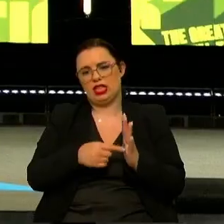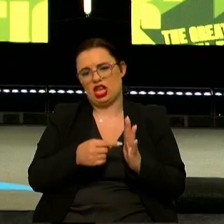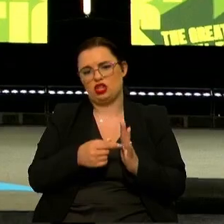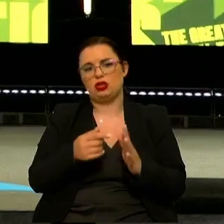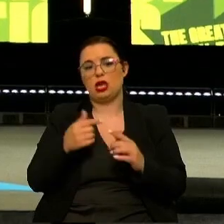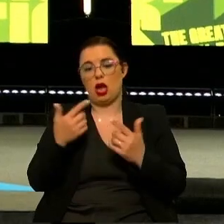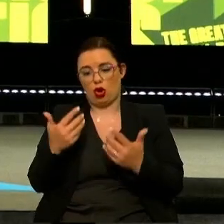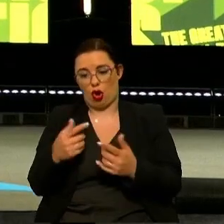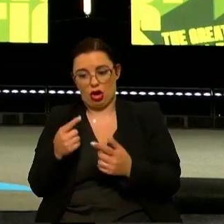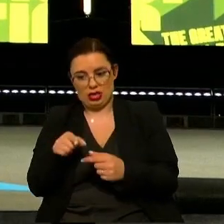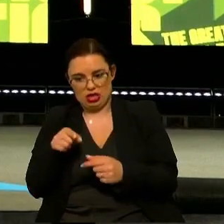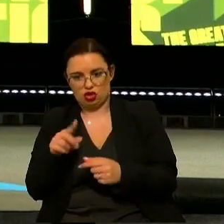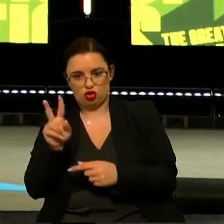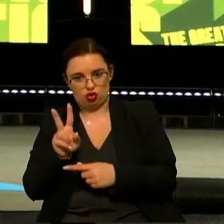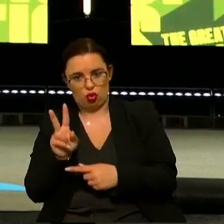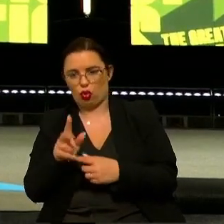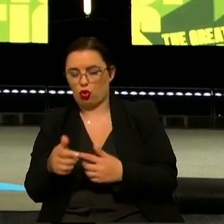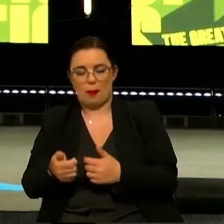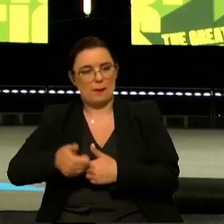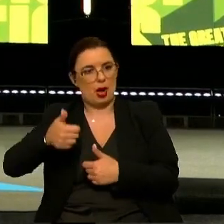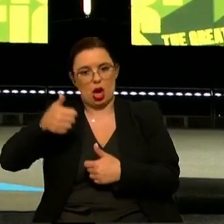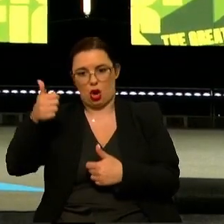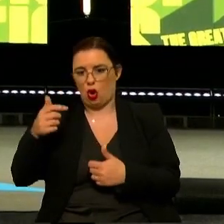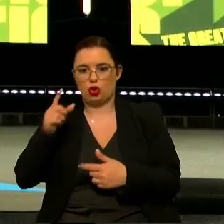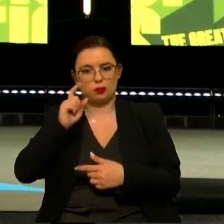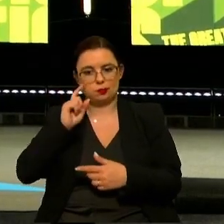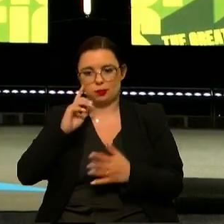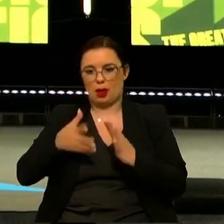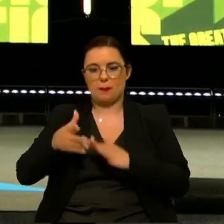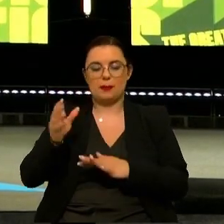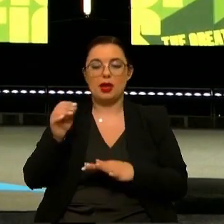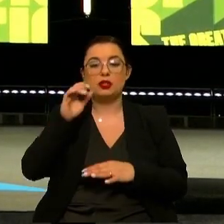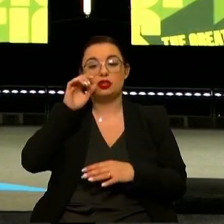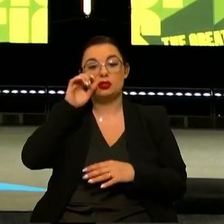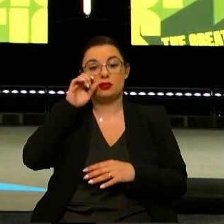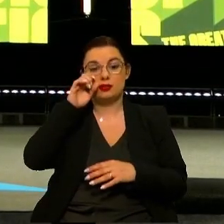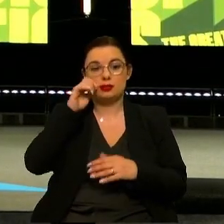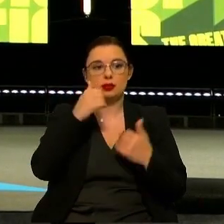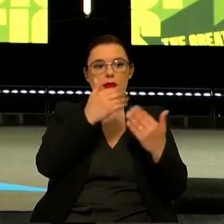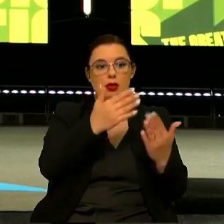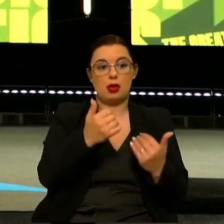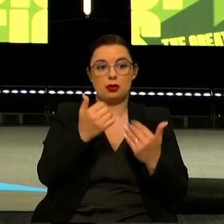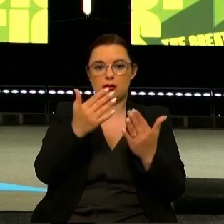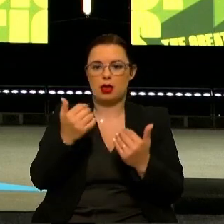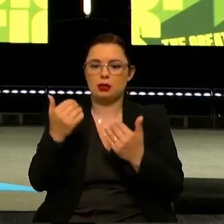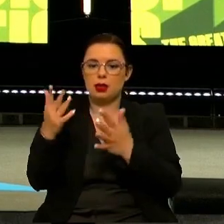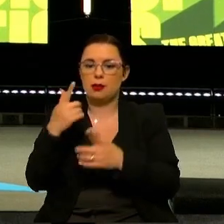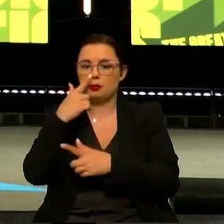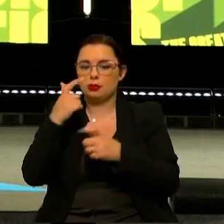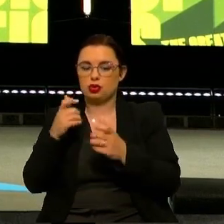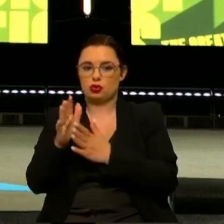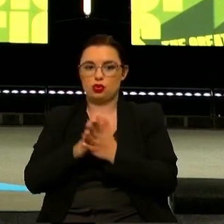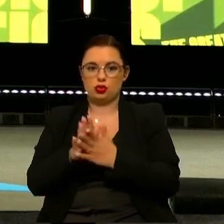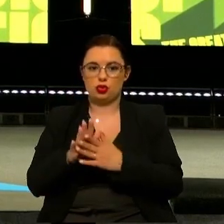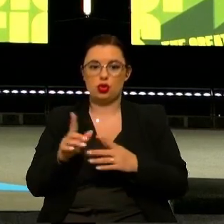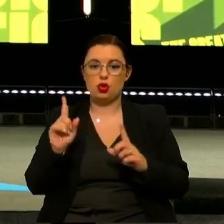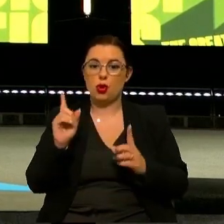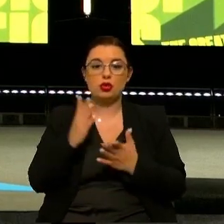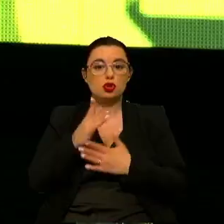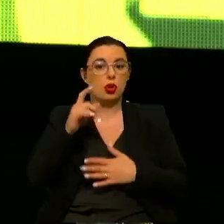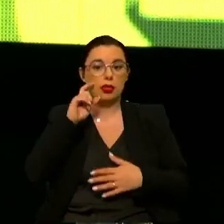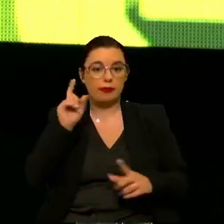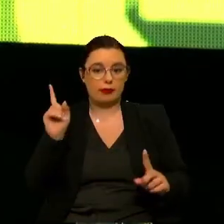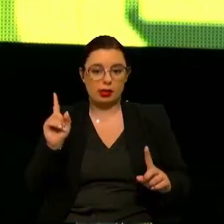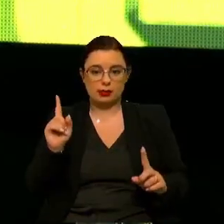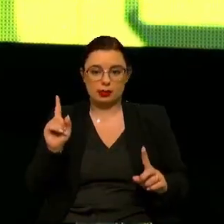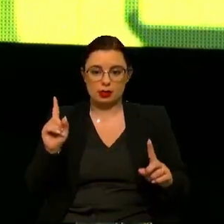proof of concept, it's much more effective, much more secure, will be distributed to the key users. And it's